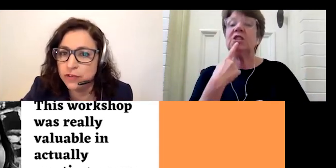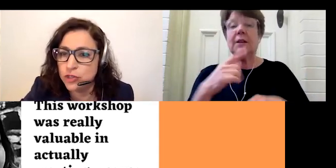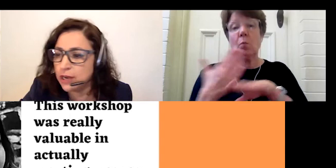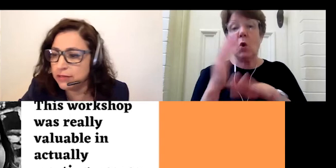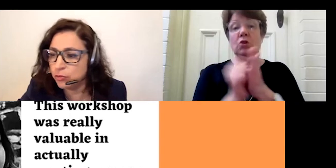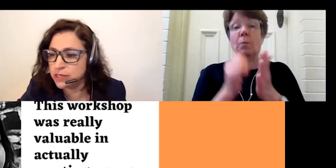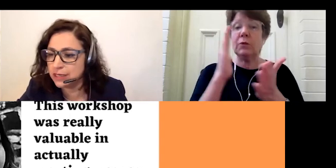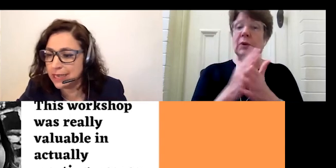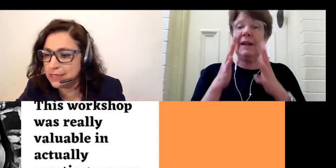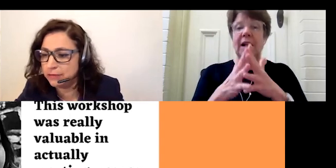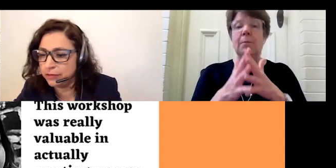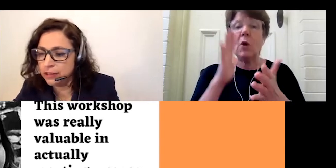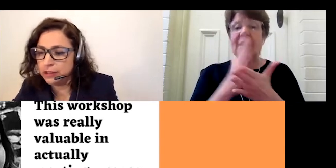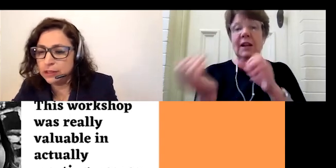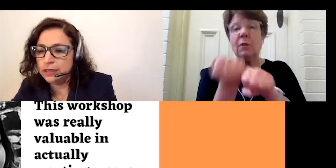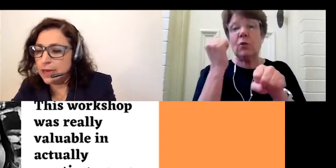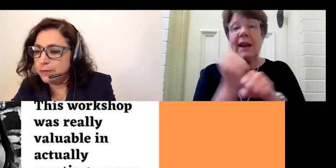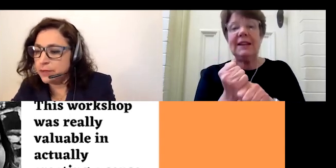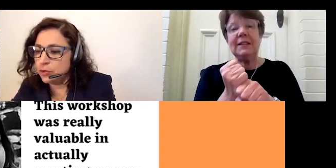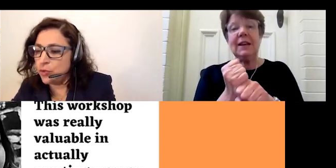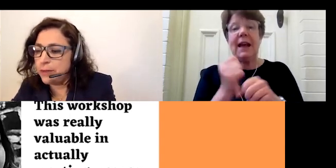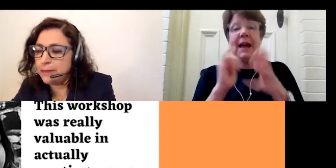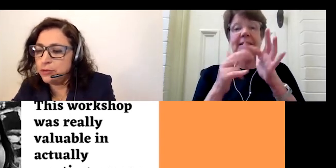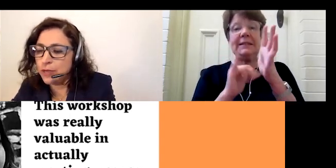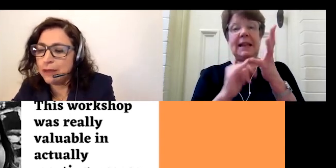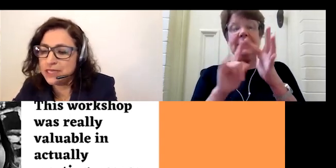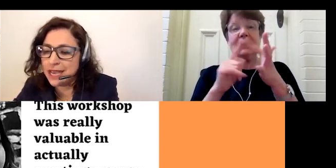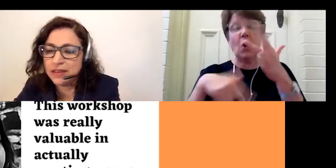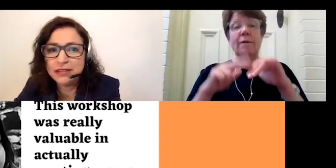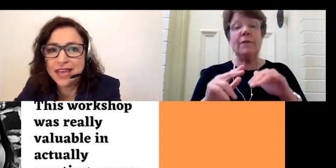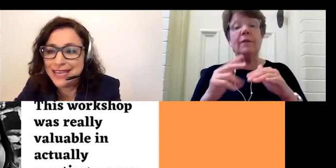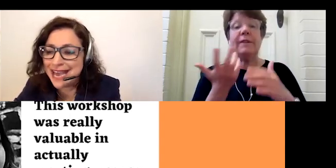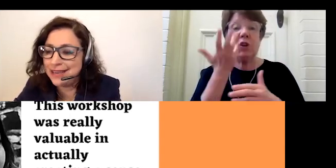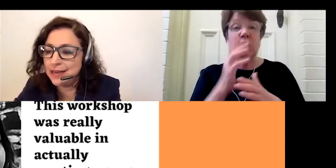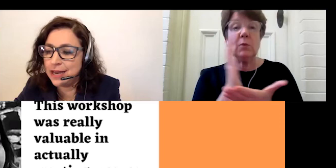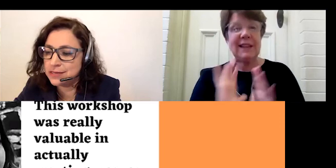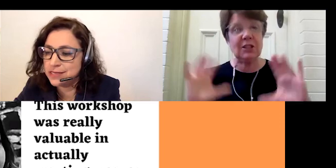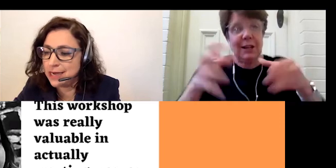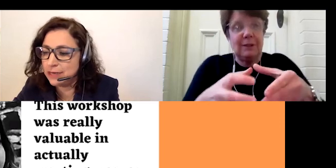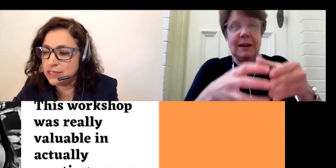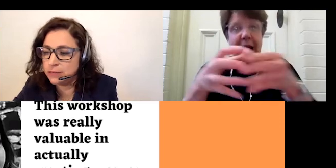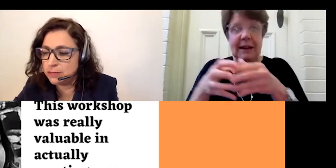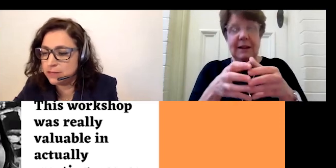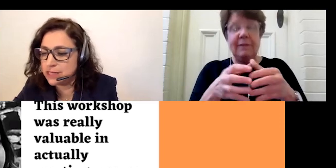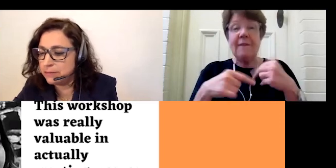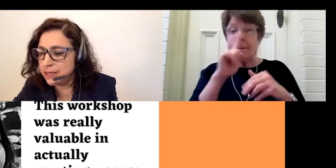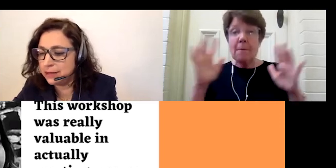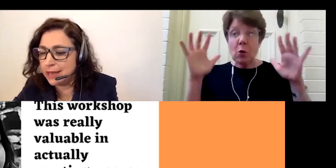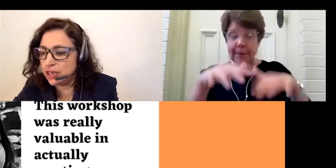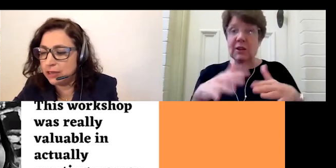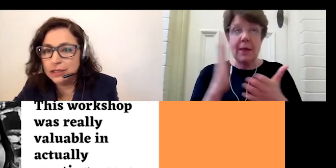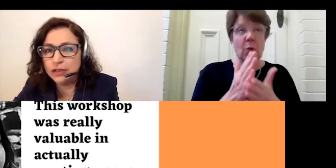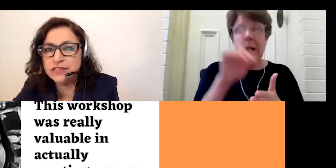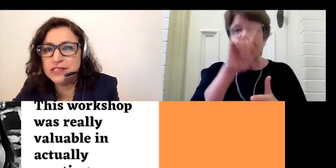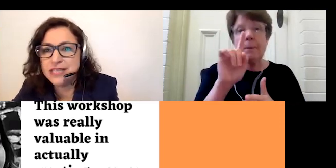of a future that was collective. When people come together, they gain an understanding of symptoms of something